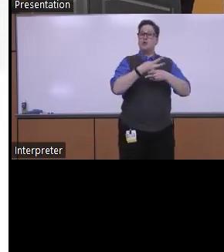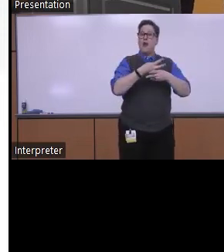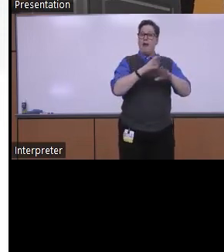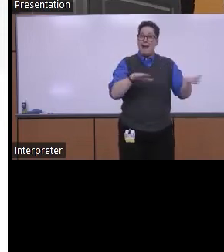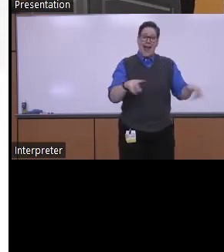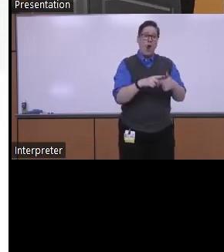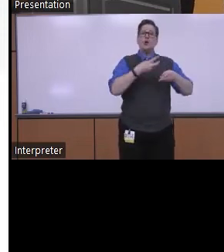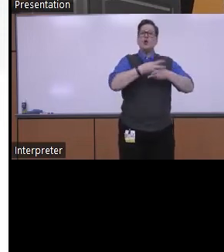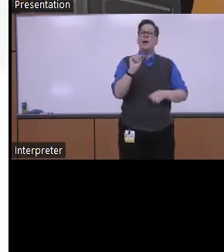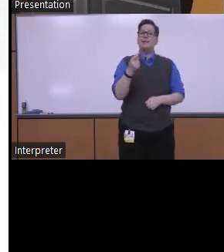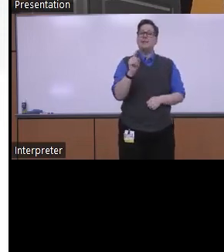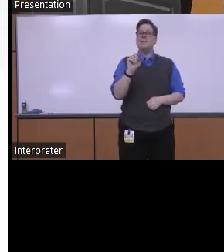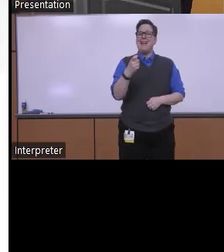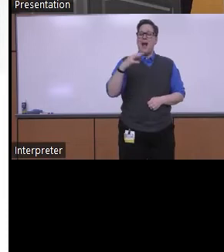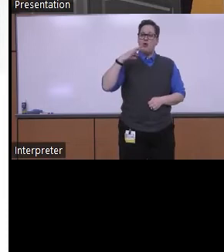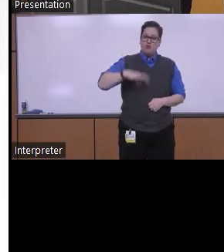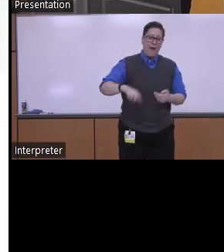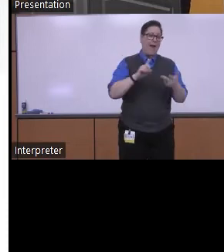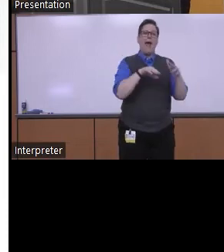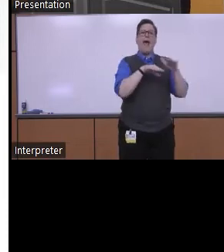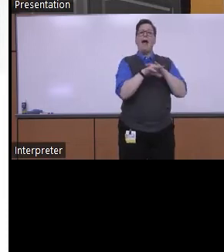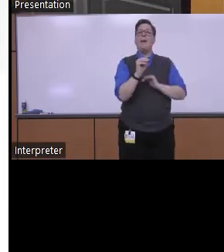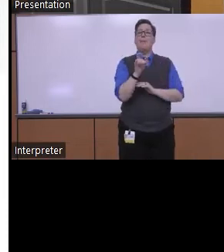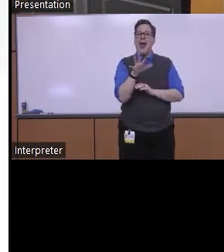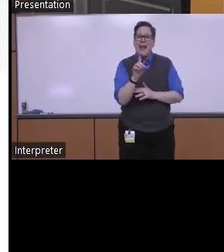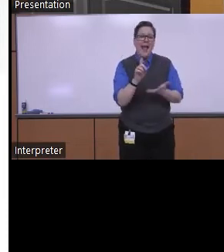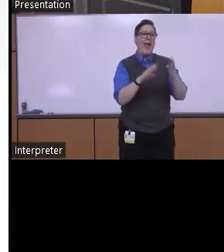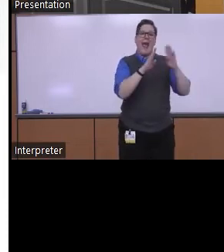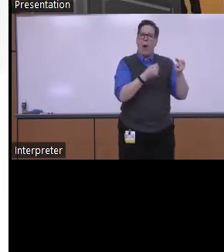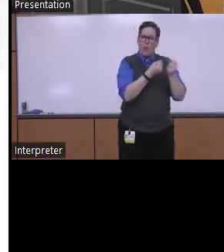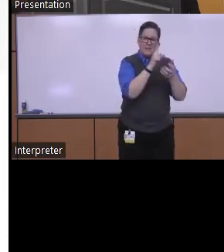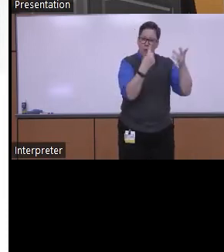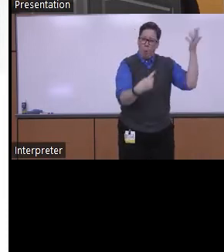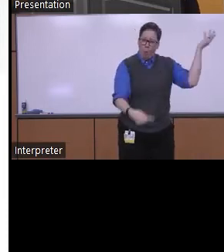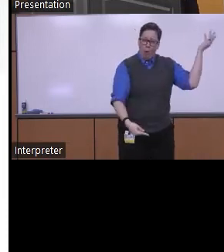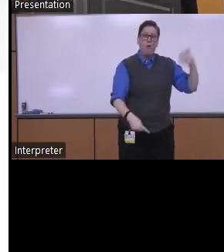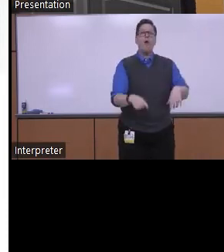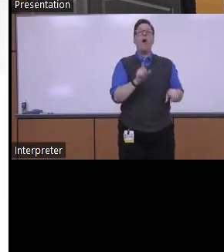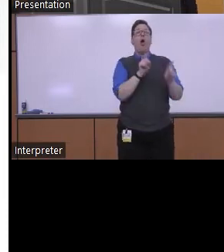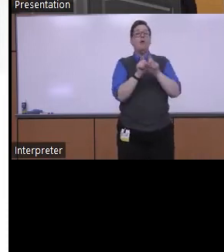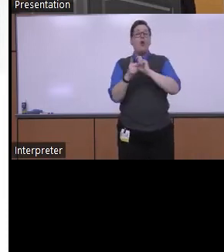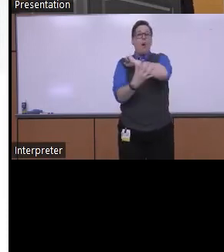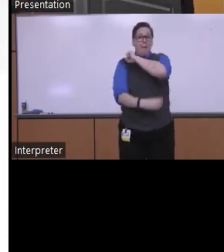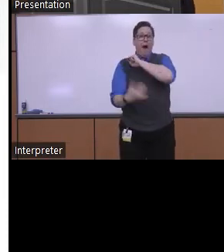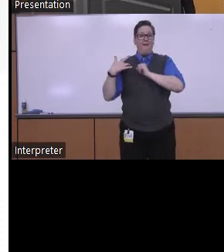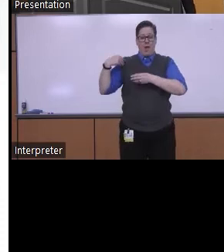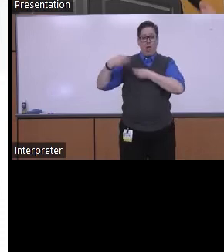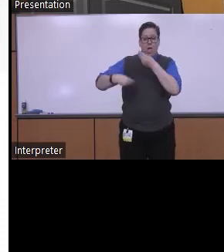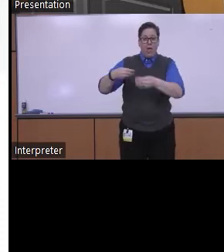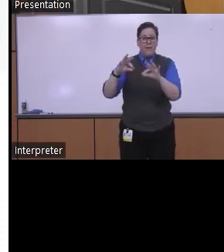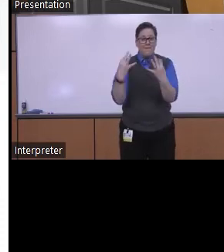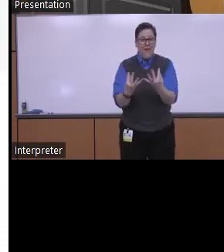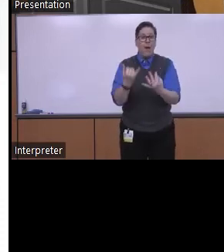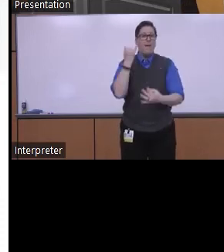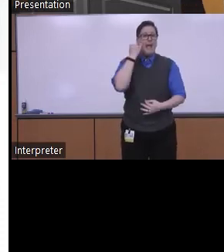tax credits, child allowances, access to Medicaid, and housing supports. Furthermore, poverty is generational. And when a child is